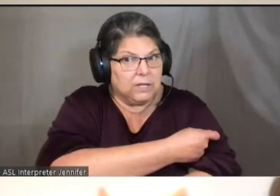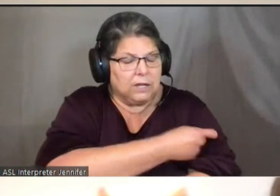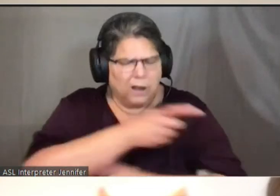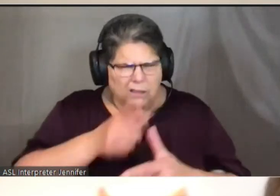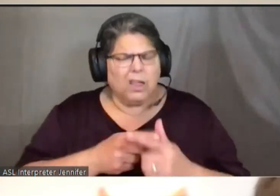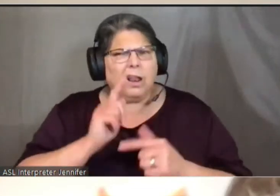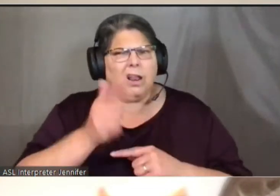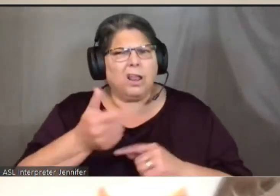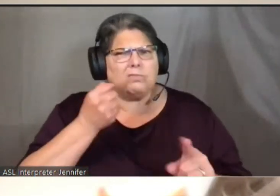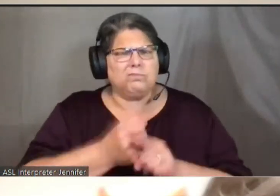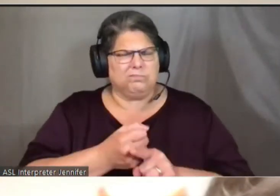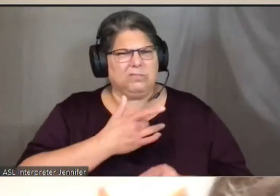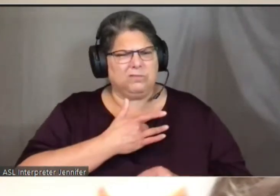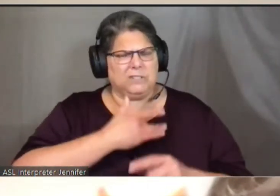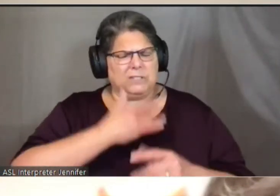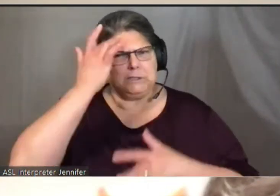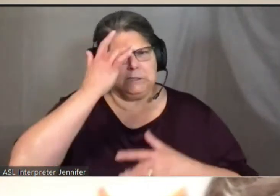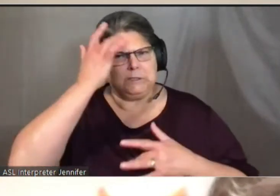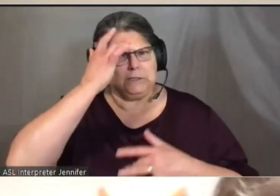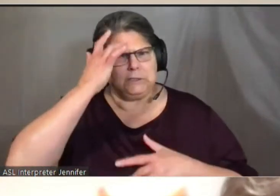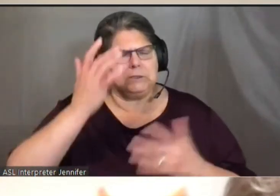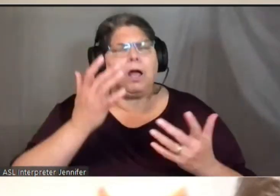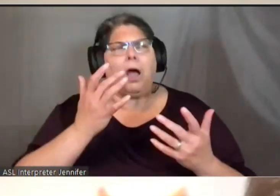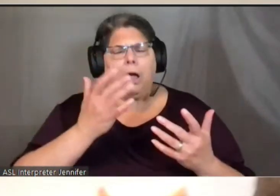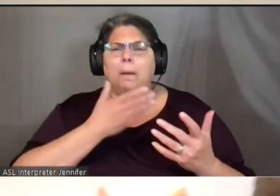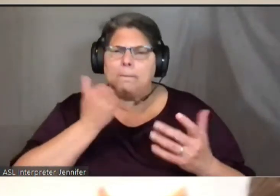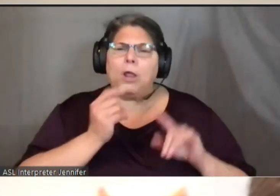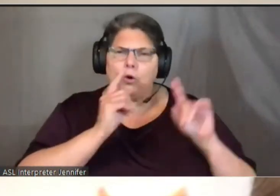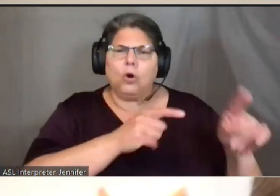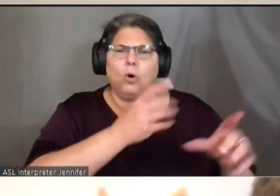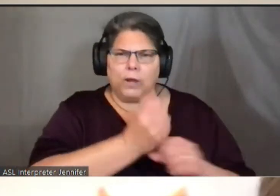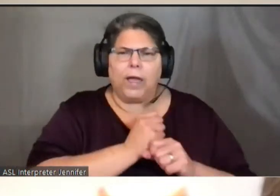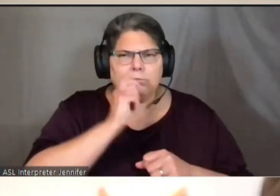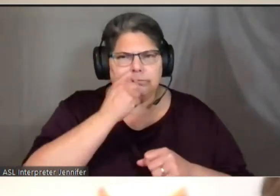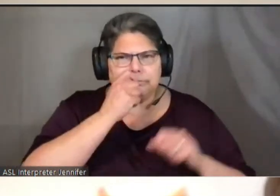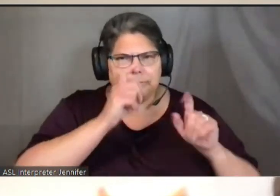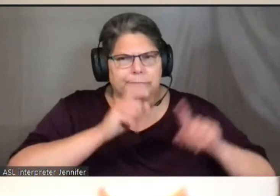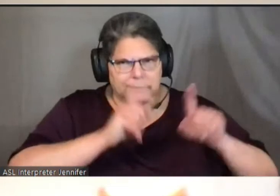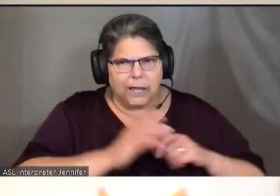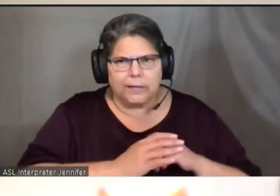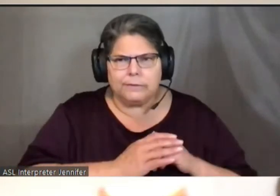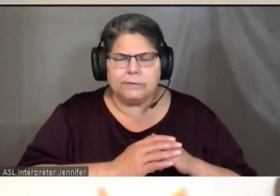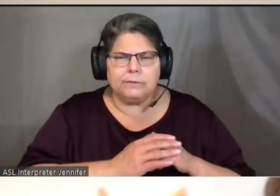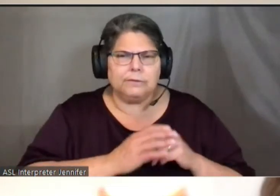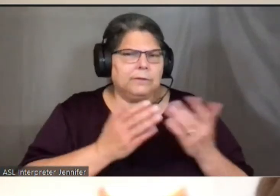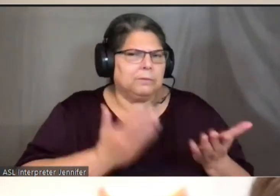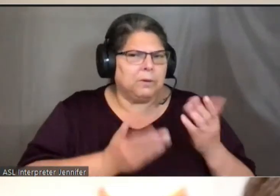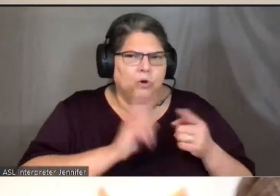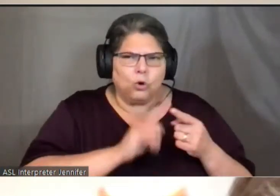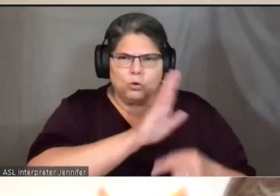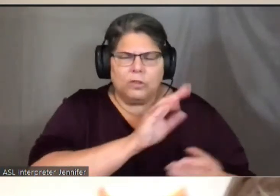symptoms. So they should go to their clinical provider and consider getting tested.